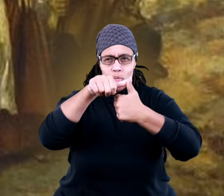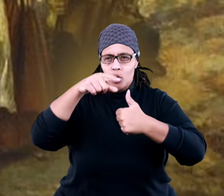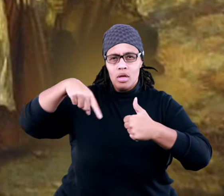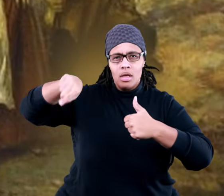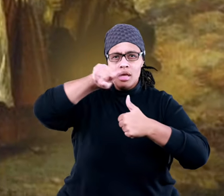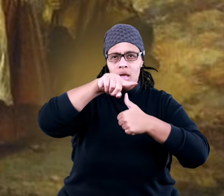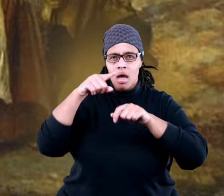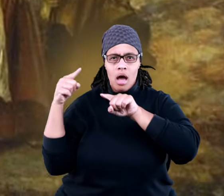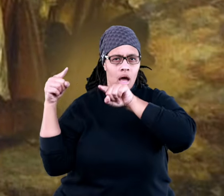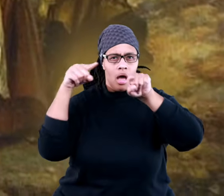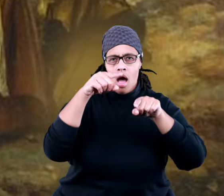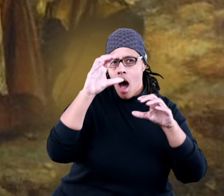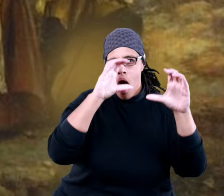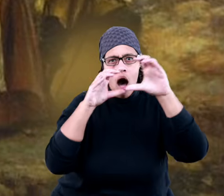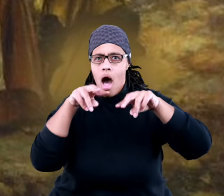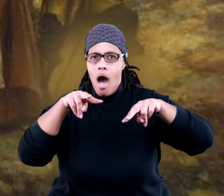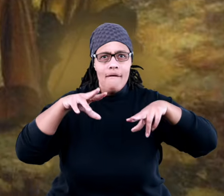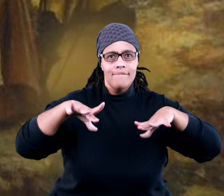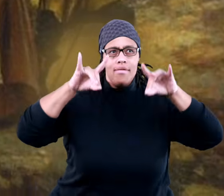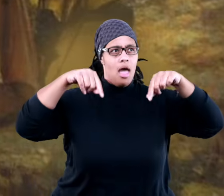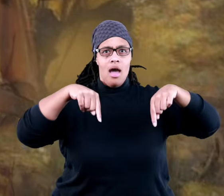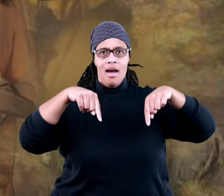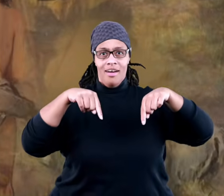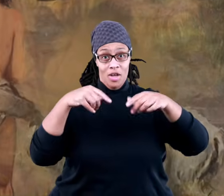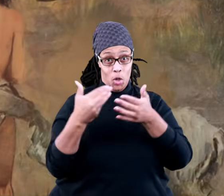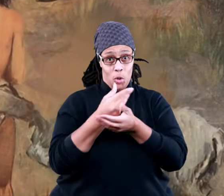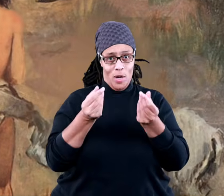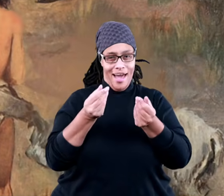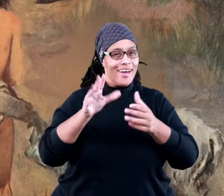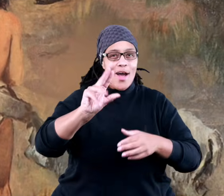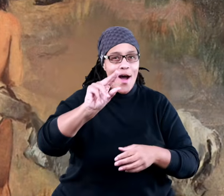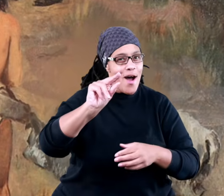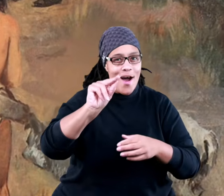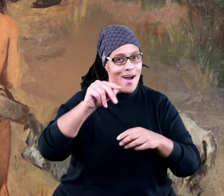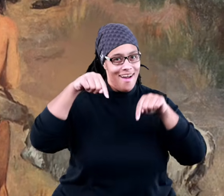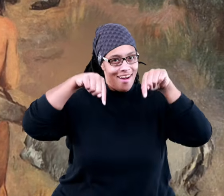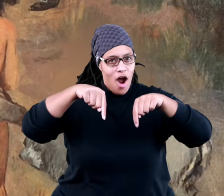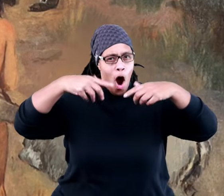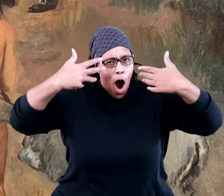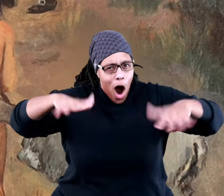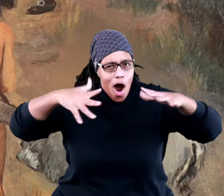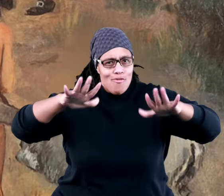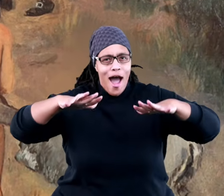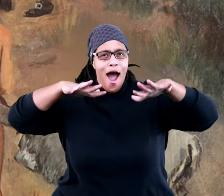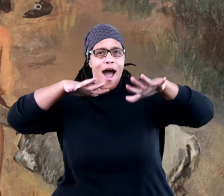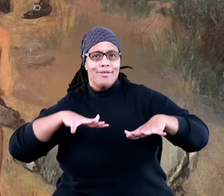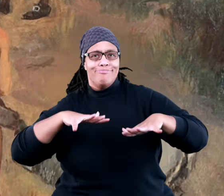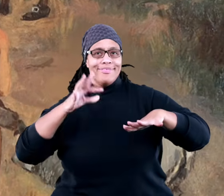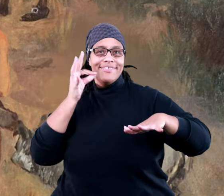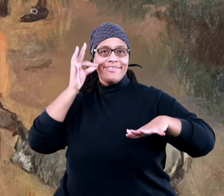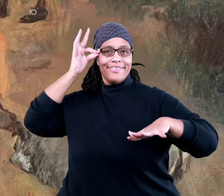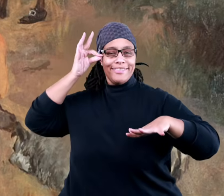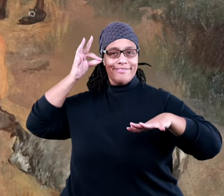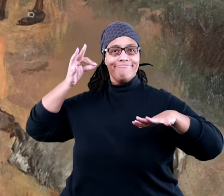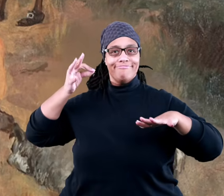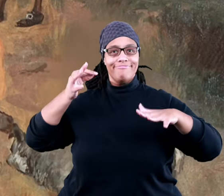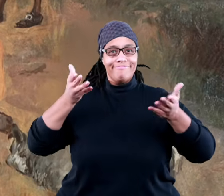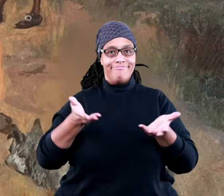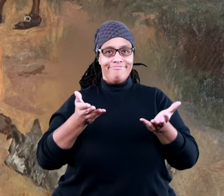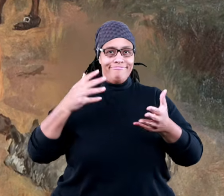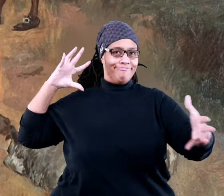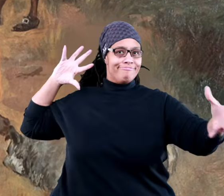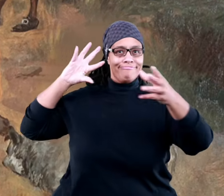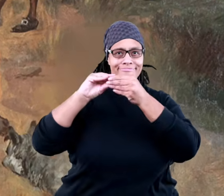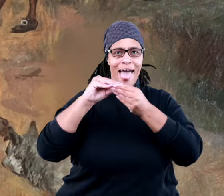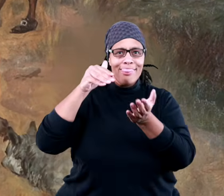to remember that these explorers were not discovering a new land. Native American peoples had already been living here